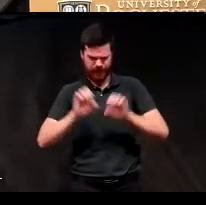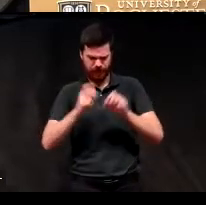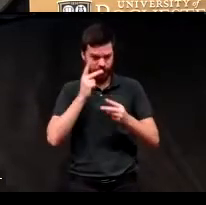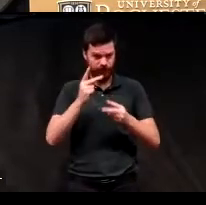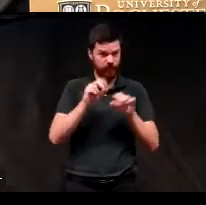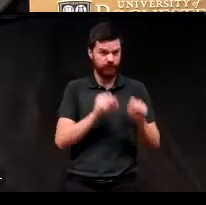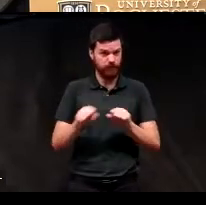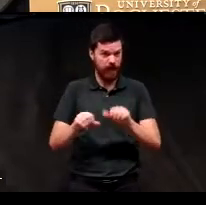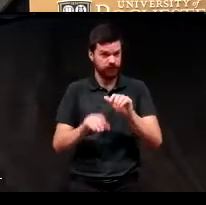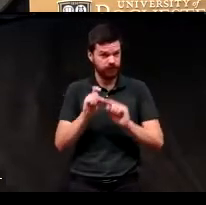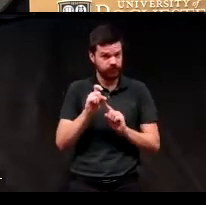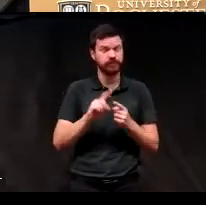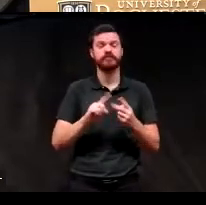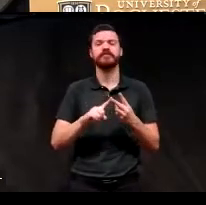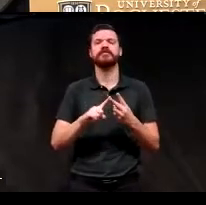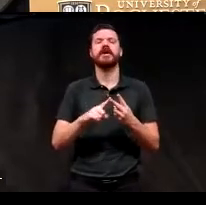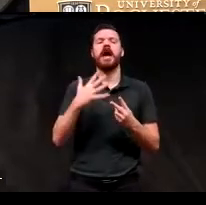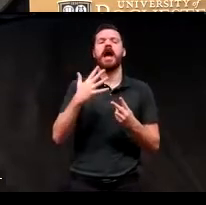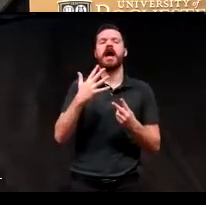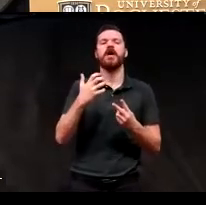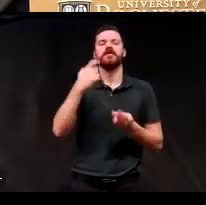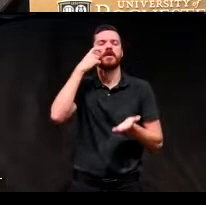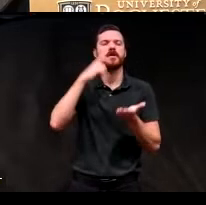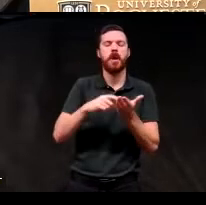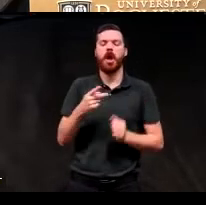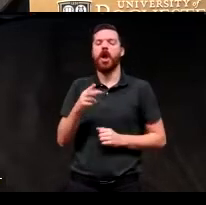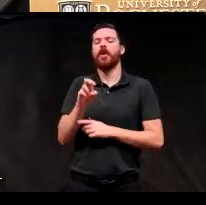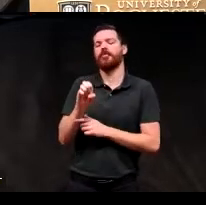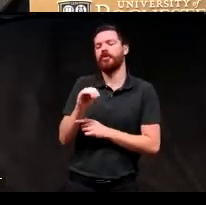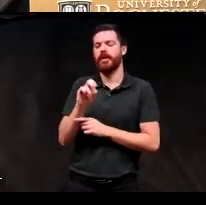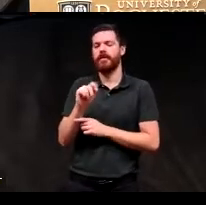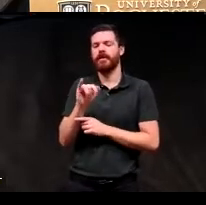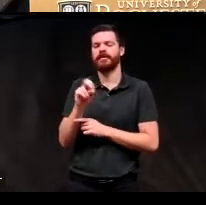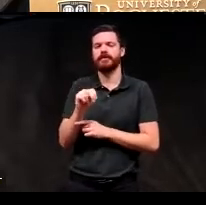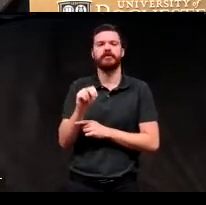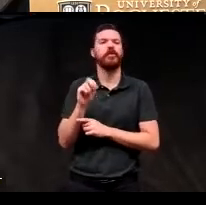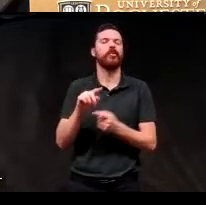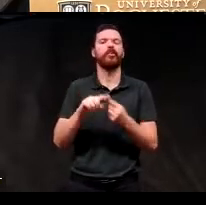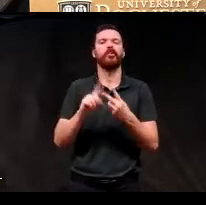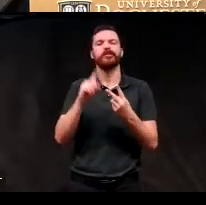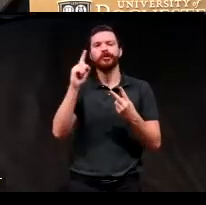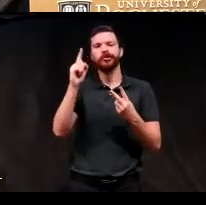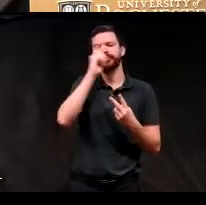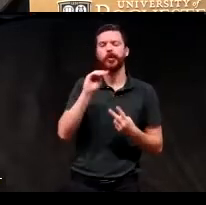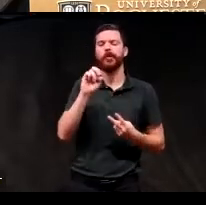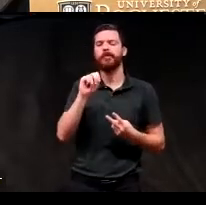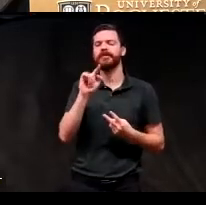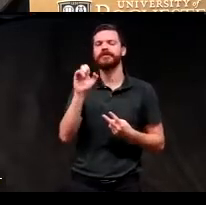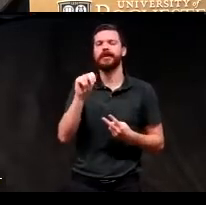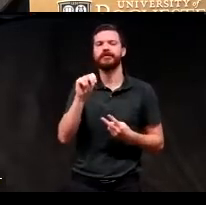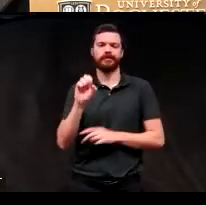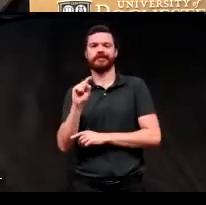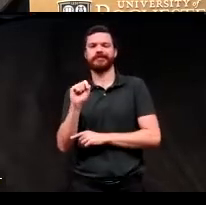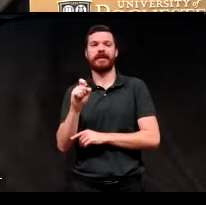I'd like to look out for what I call pre-mentalization or pseudo-mentalization states. You know, that's like, you know, you meet this person,